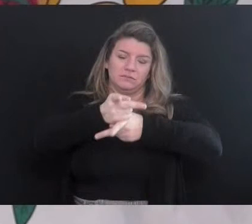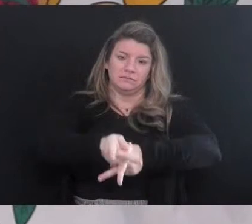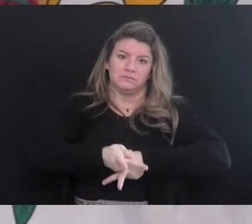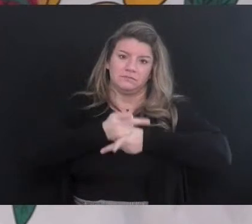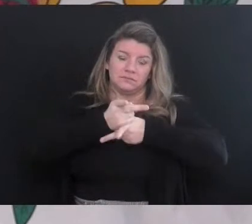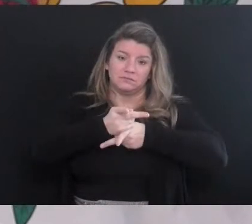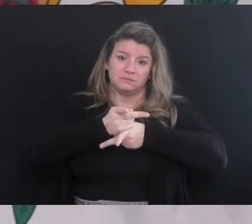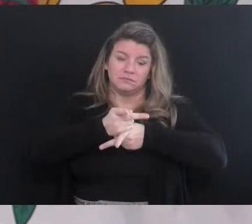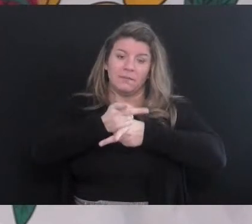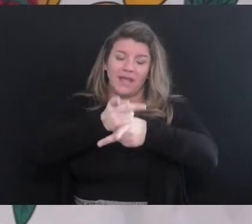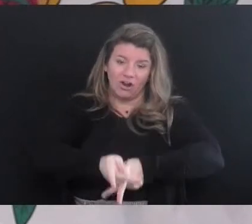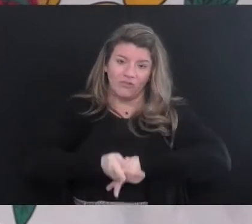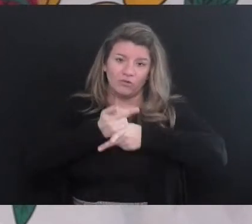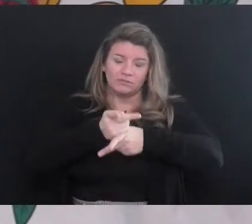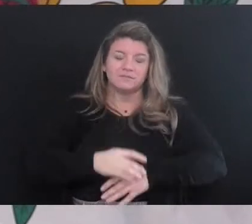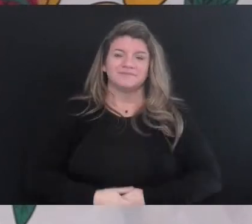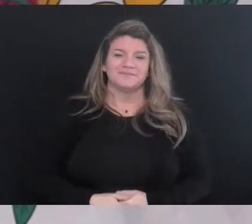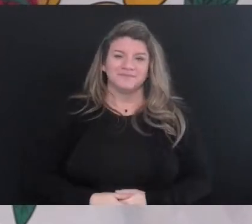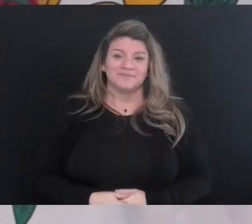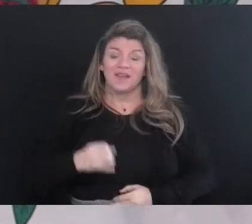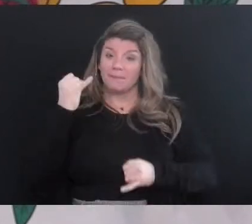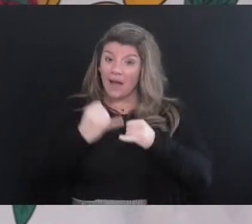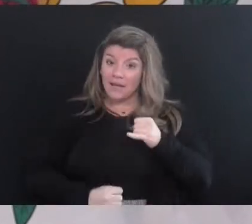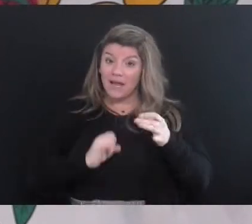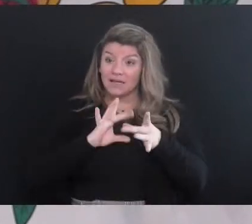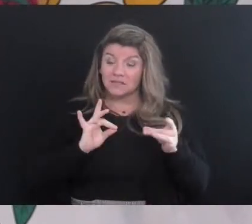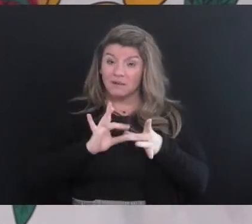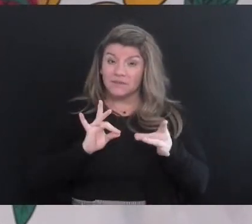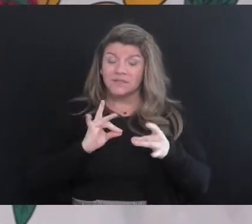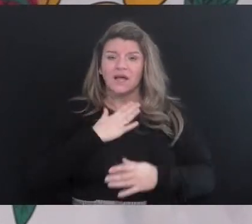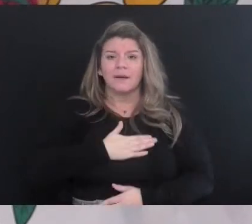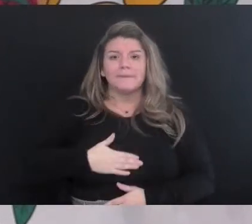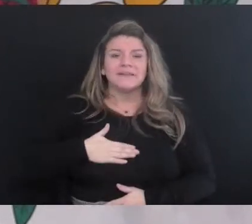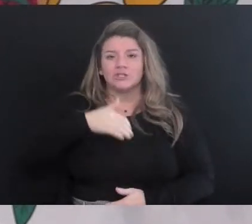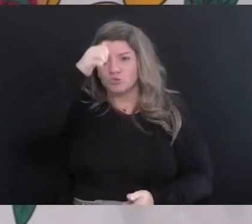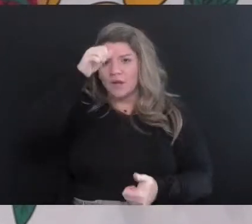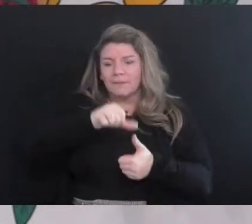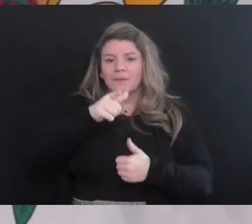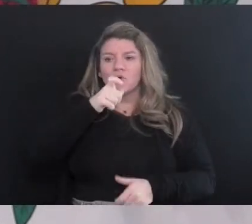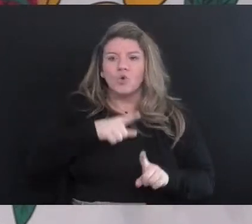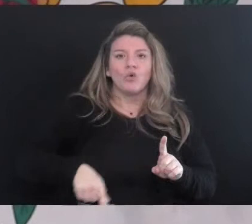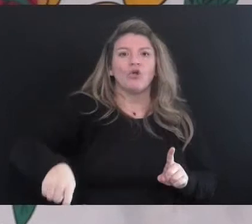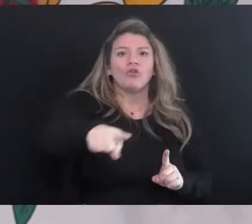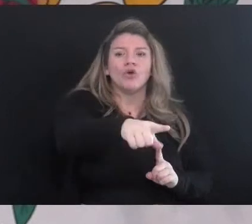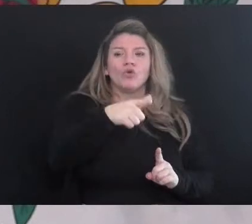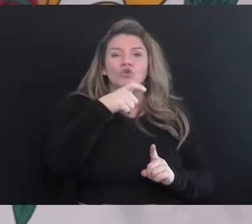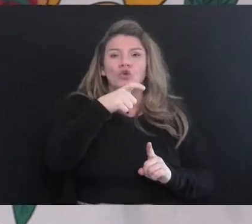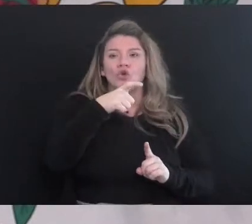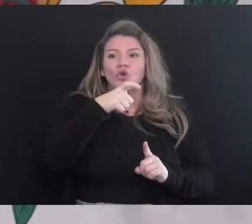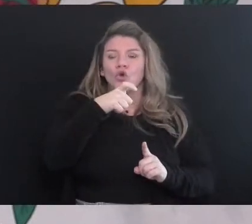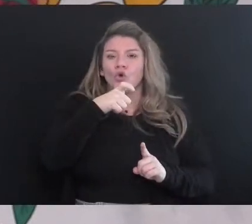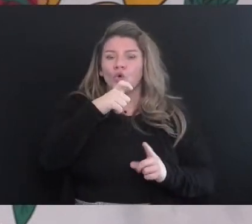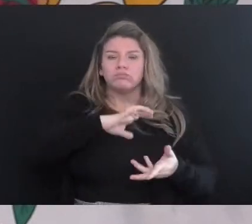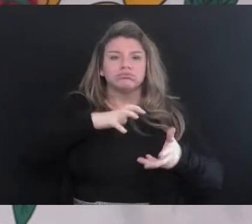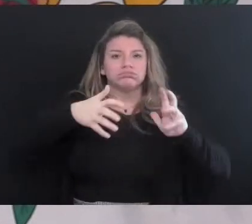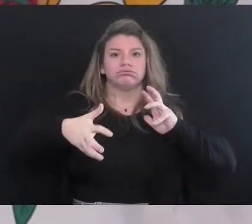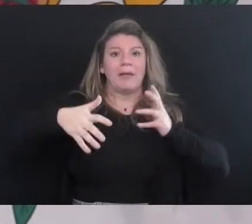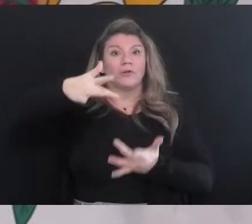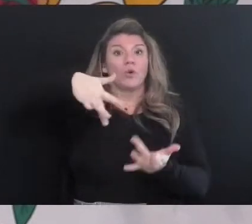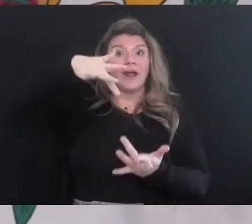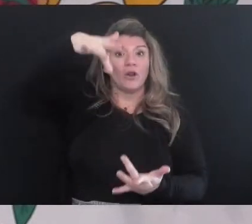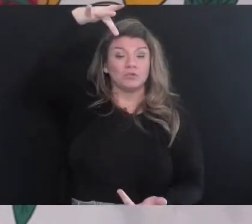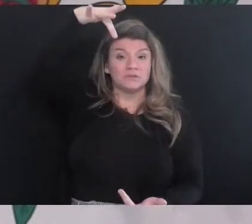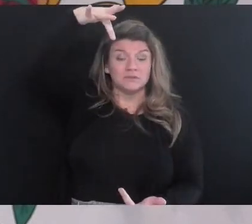careful. And the last thing is, please remember all those that were devastated by these incredible, incredible